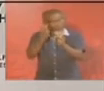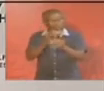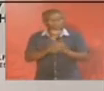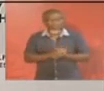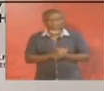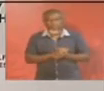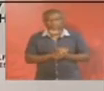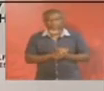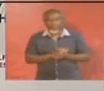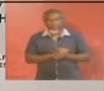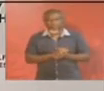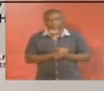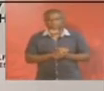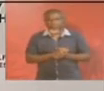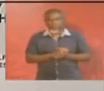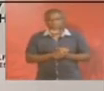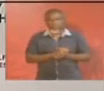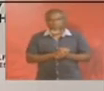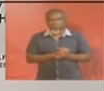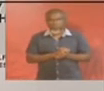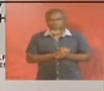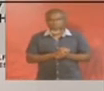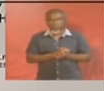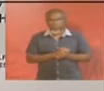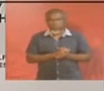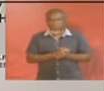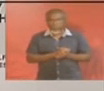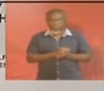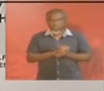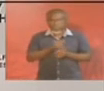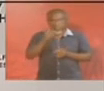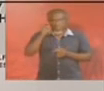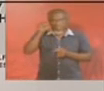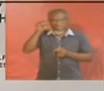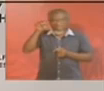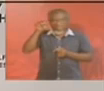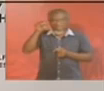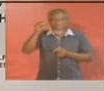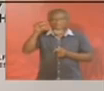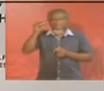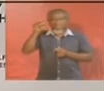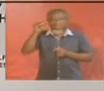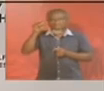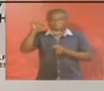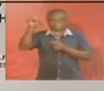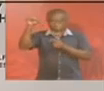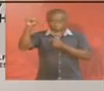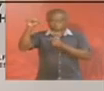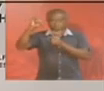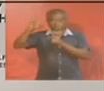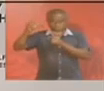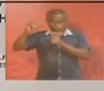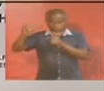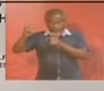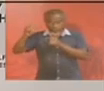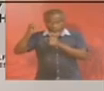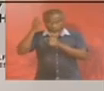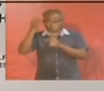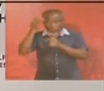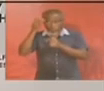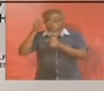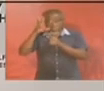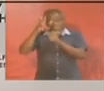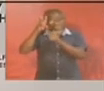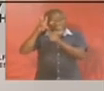this current suspension of Johnson & Johnson is 6 adverse events in how many millions of doses? Quite a large